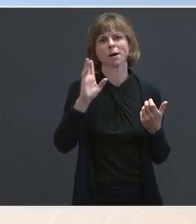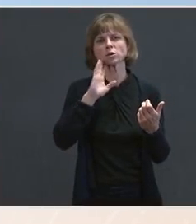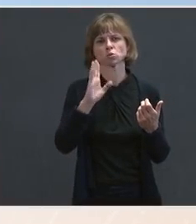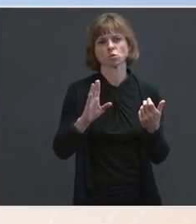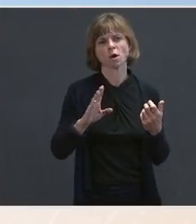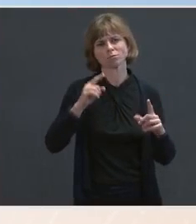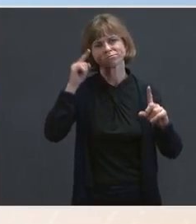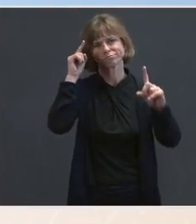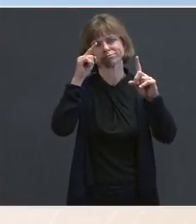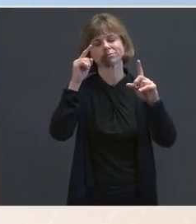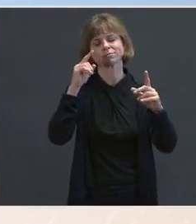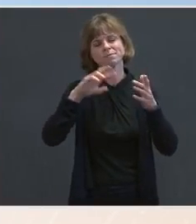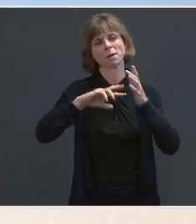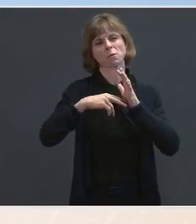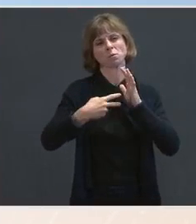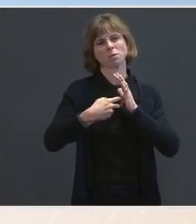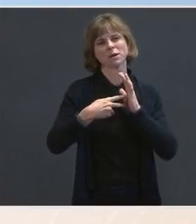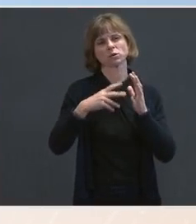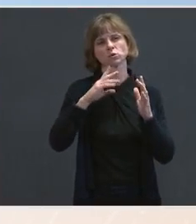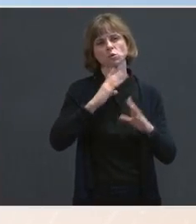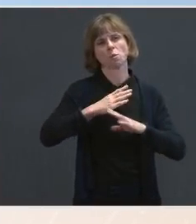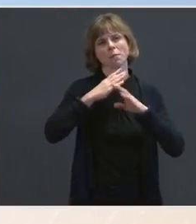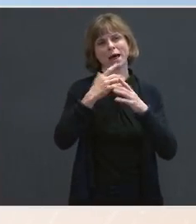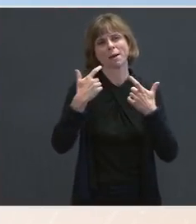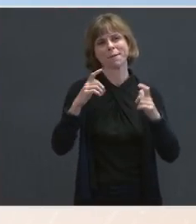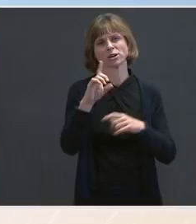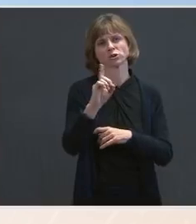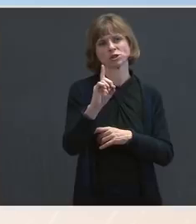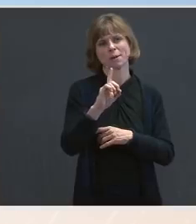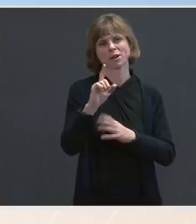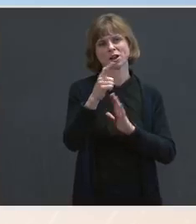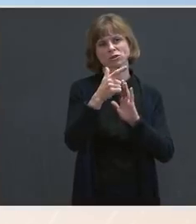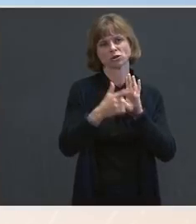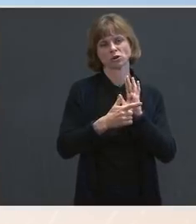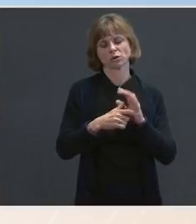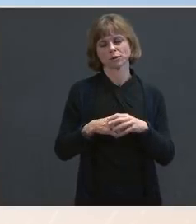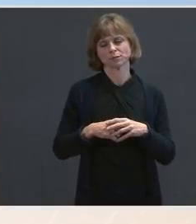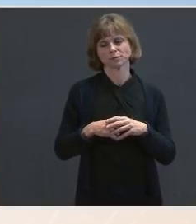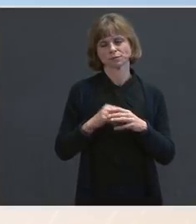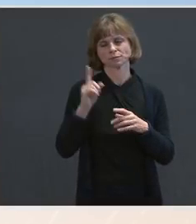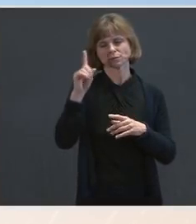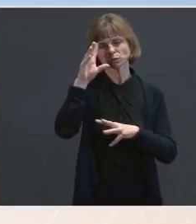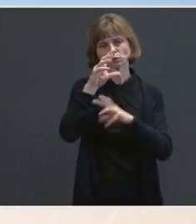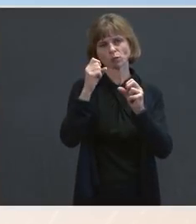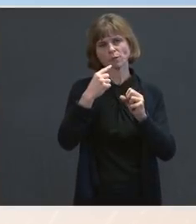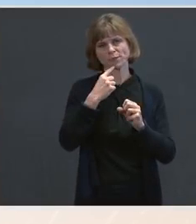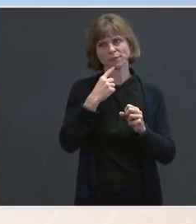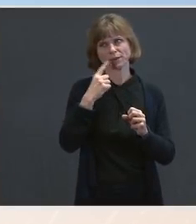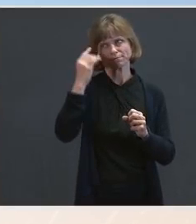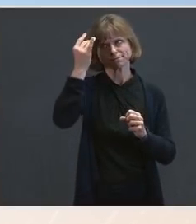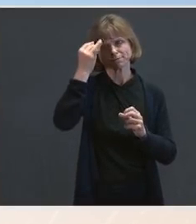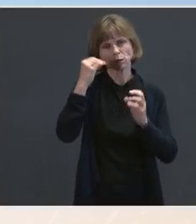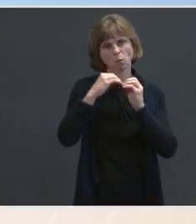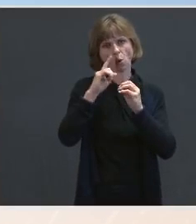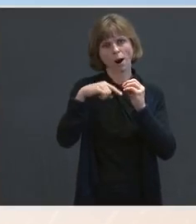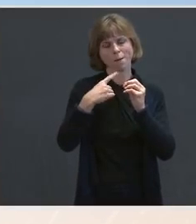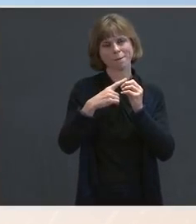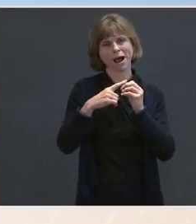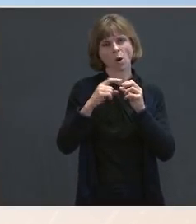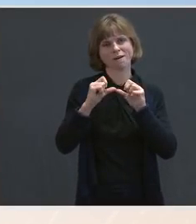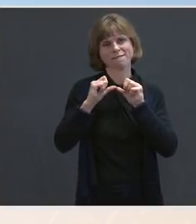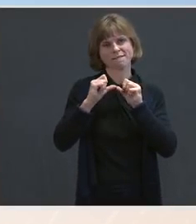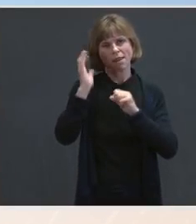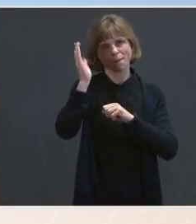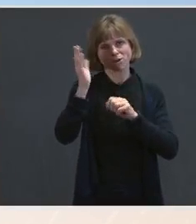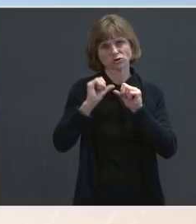major Democratic legislation. Given what the president has said about that, has he given more thought to the filibuster and making changes to